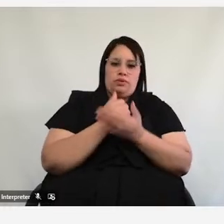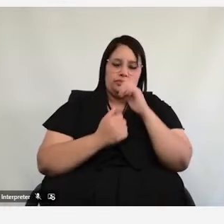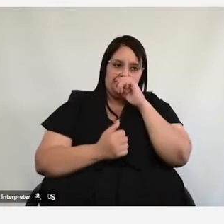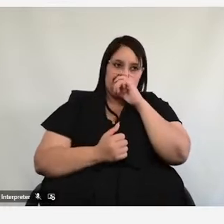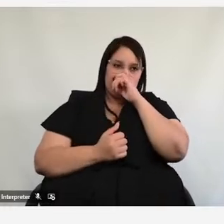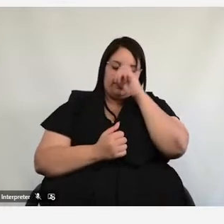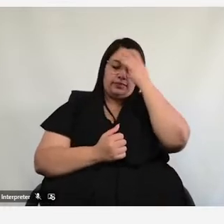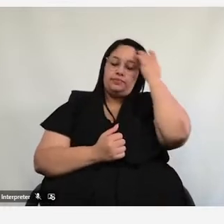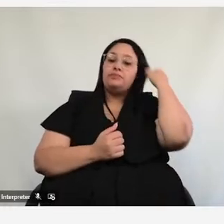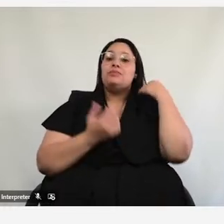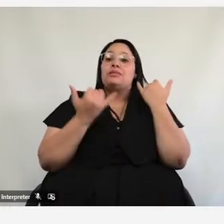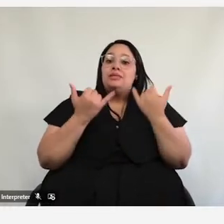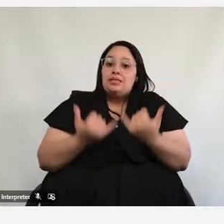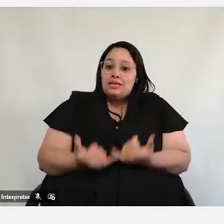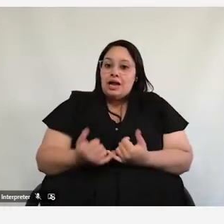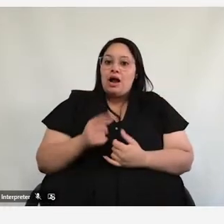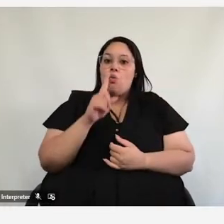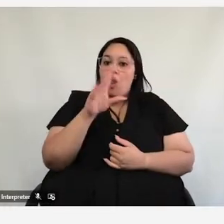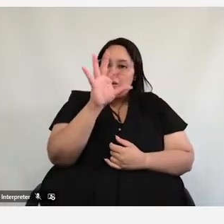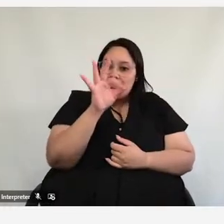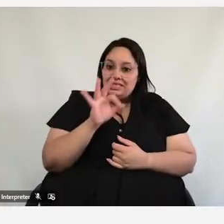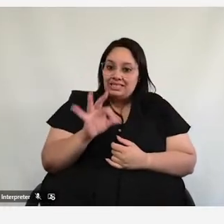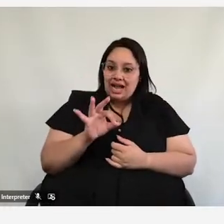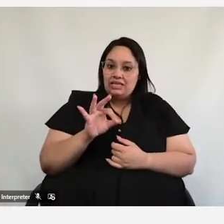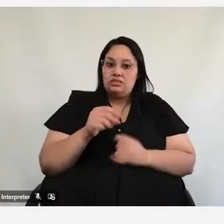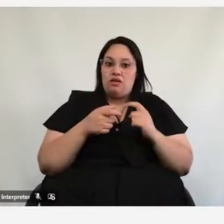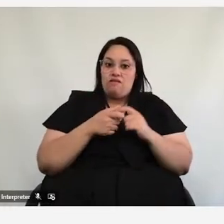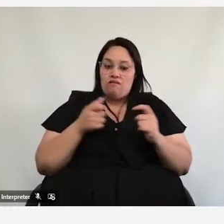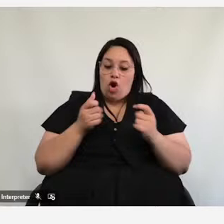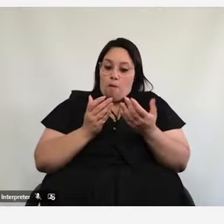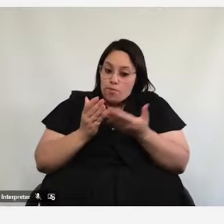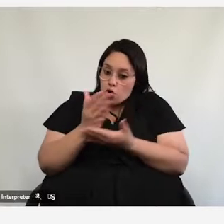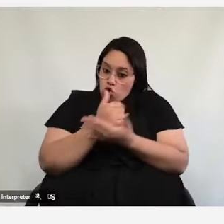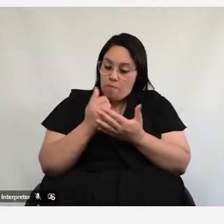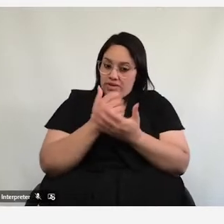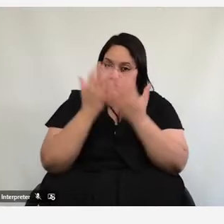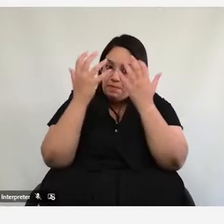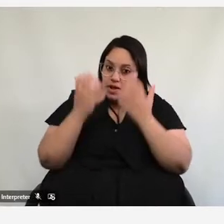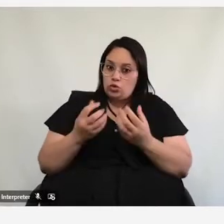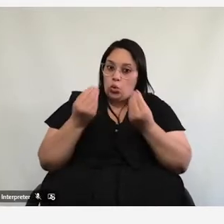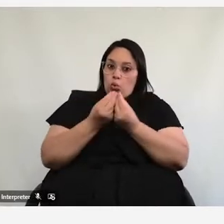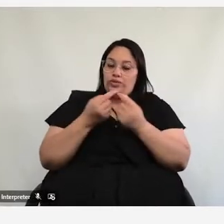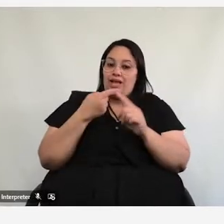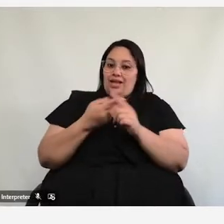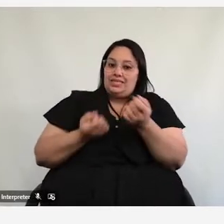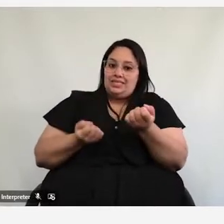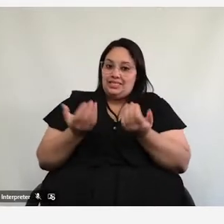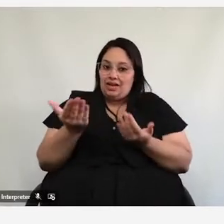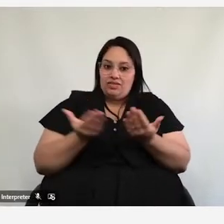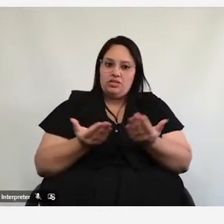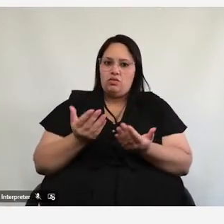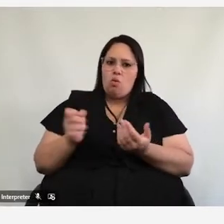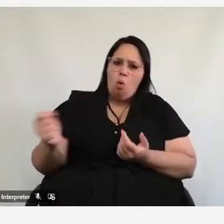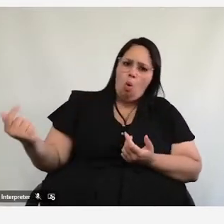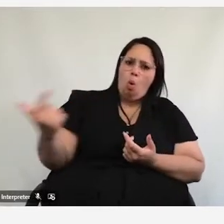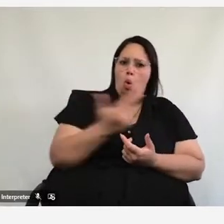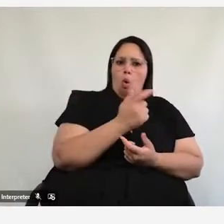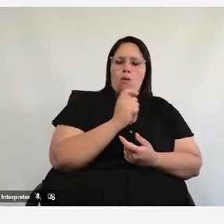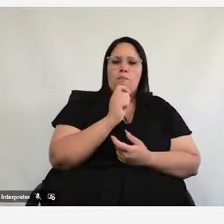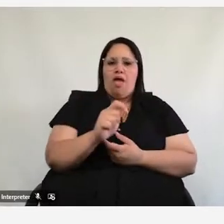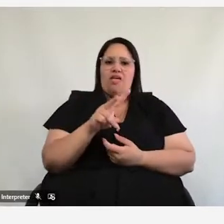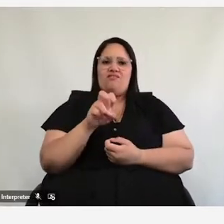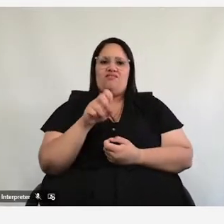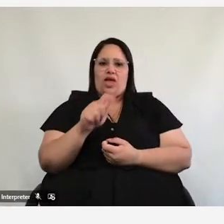Now, if you take 1% of our procurement budget of goods and services, almal betaal VAT.